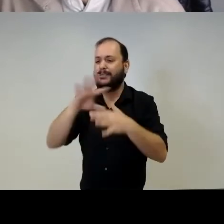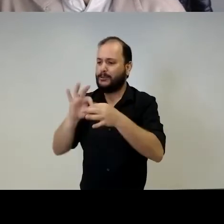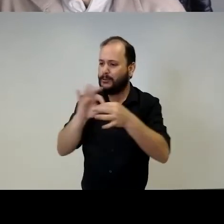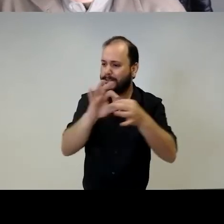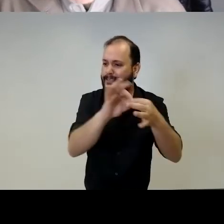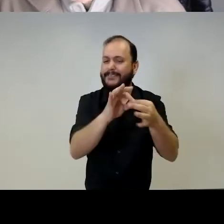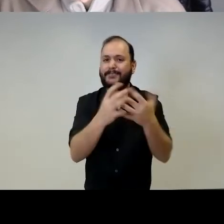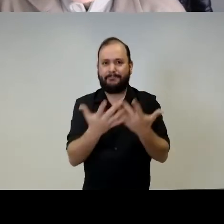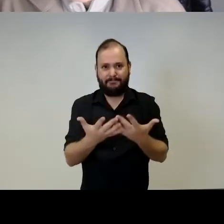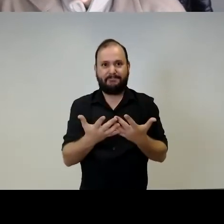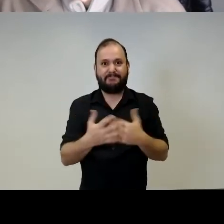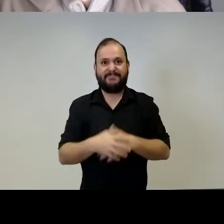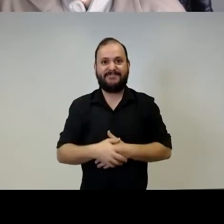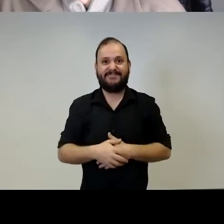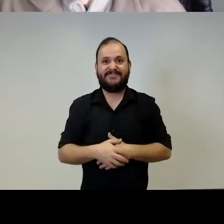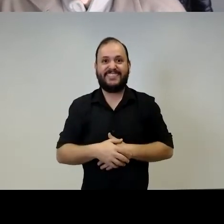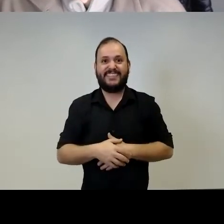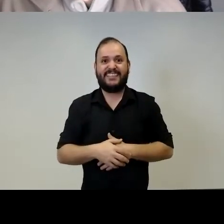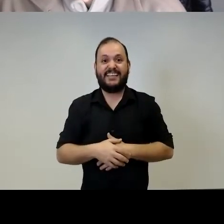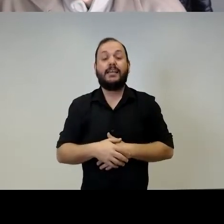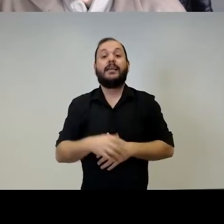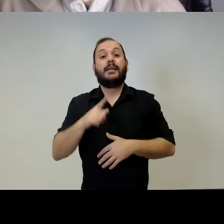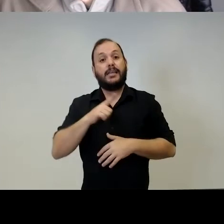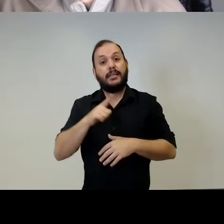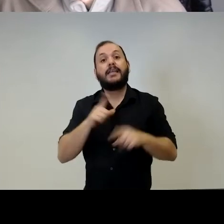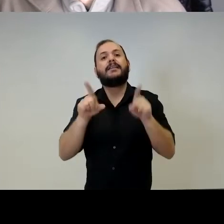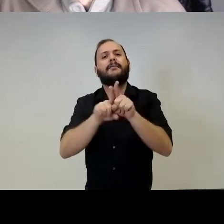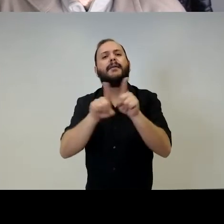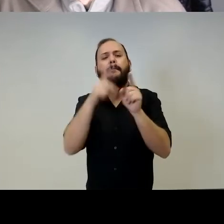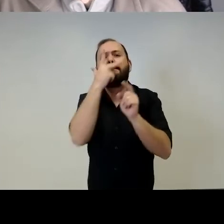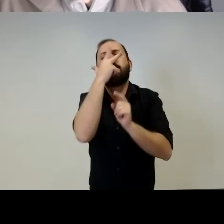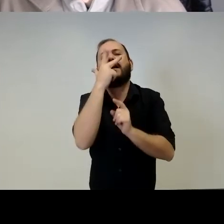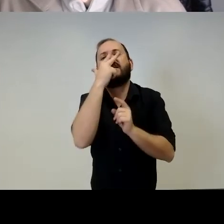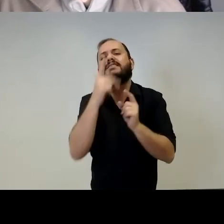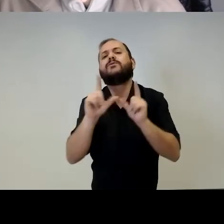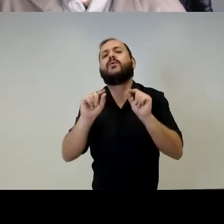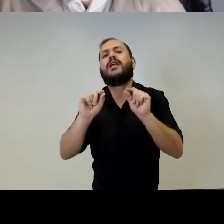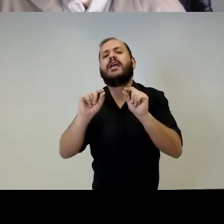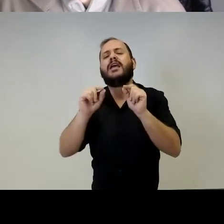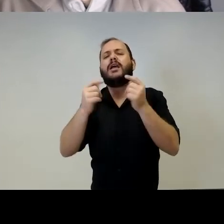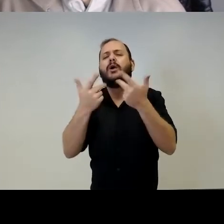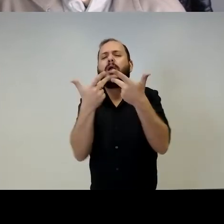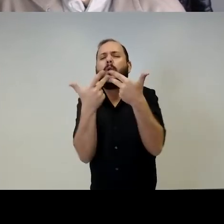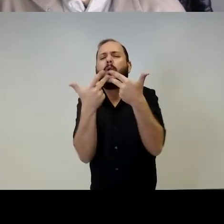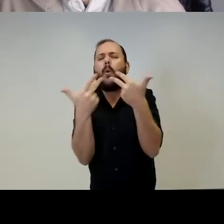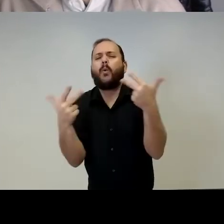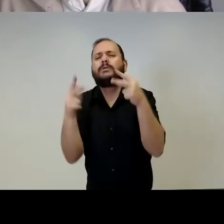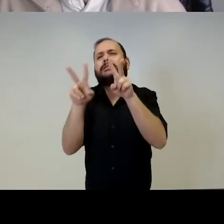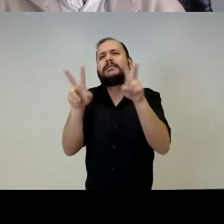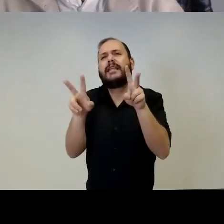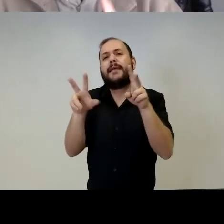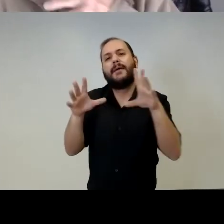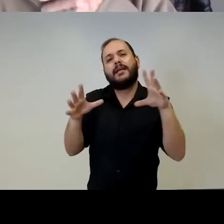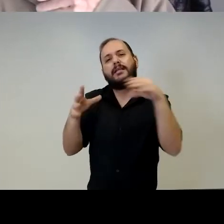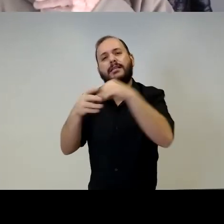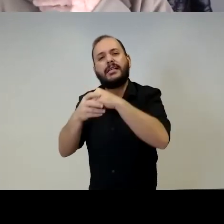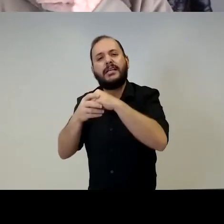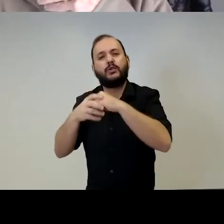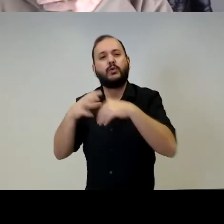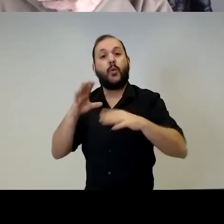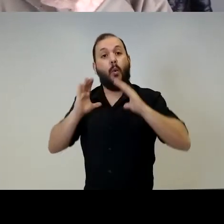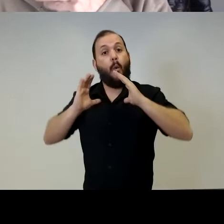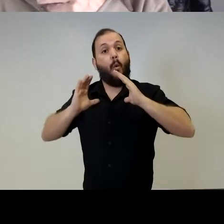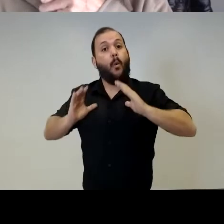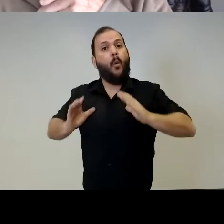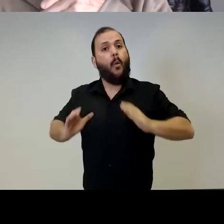And behavioral aspects seem to be neglected. I did mention behavioral aspects on the basis of